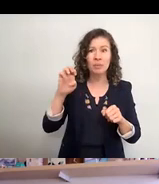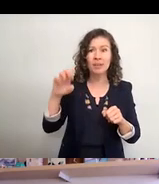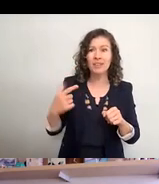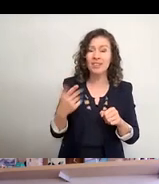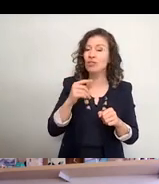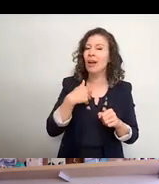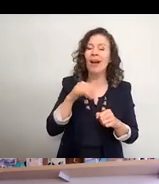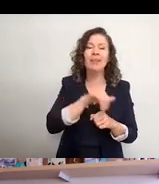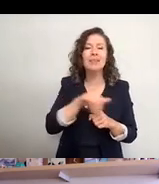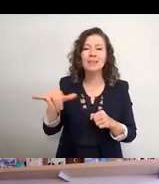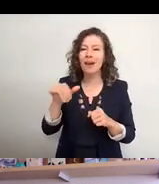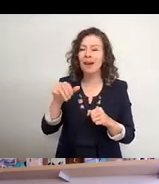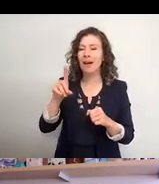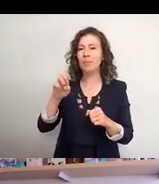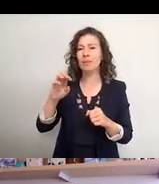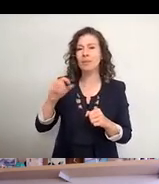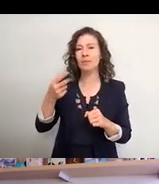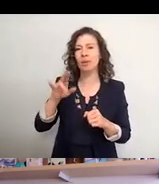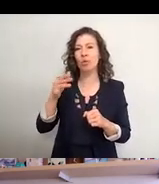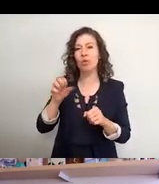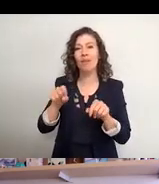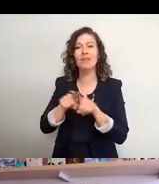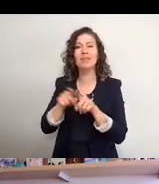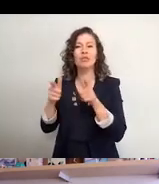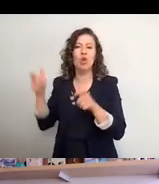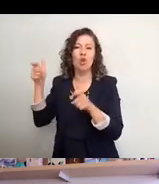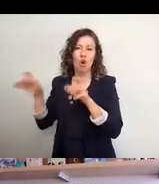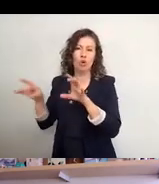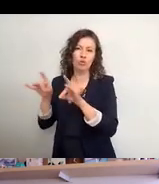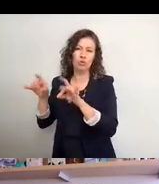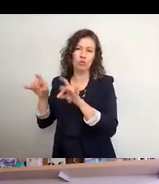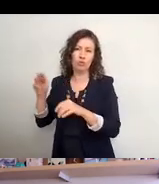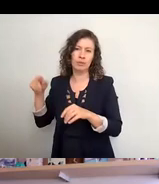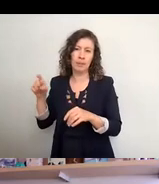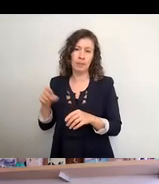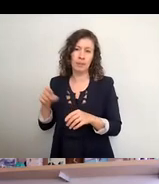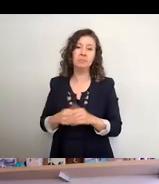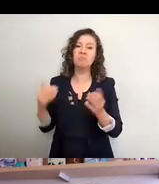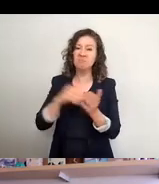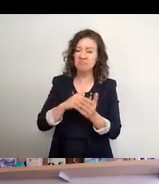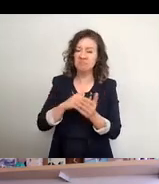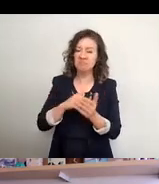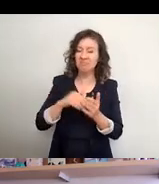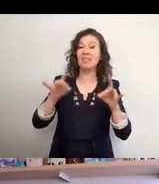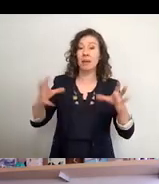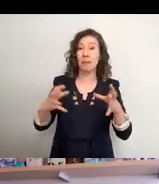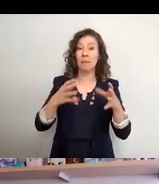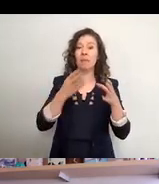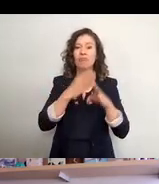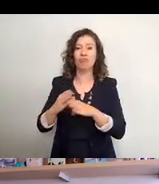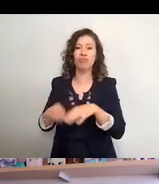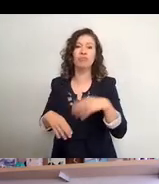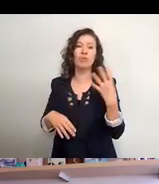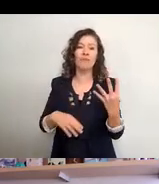same demographics as the larger sample. So again, we've kind of categorized our sample into the 4 maternal